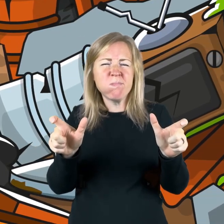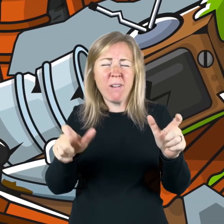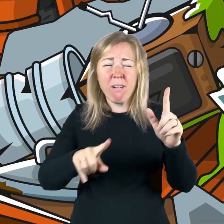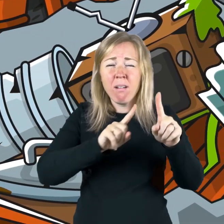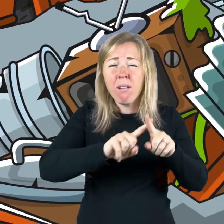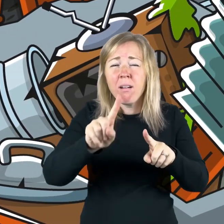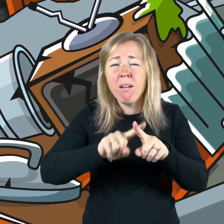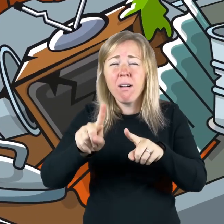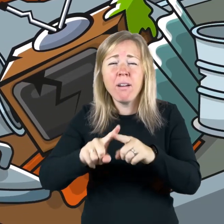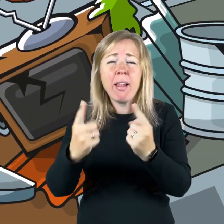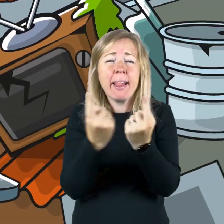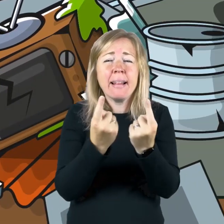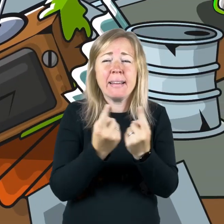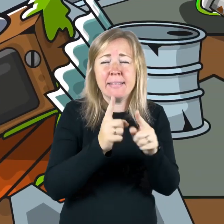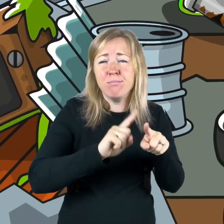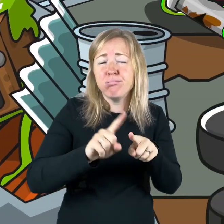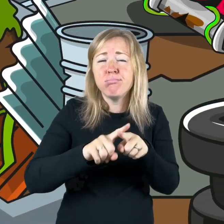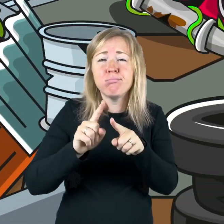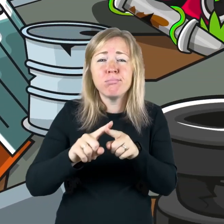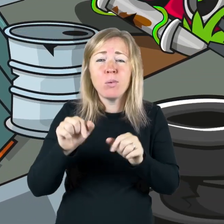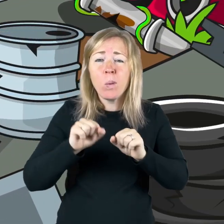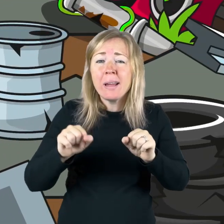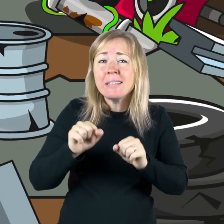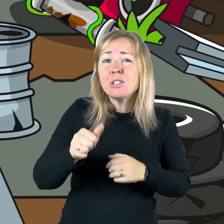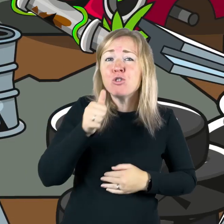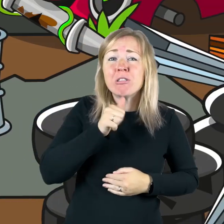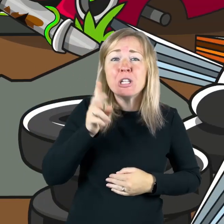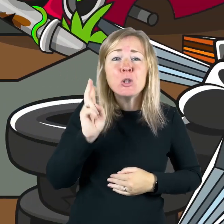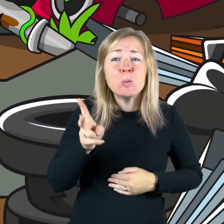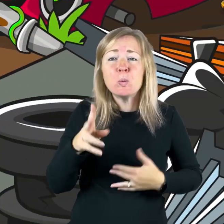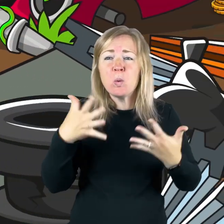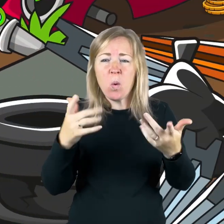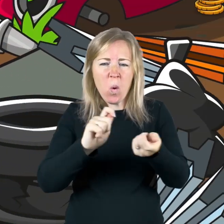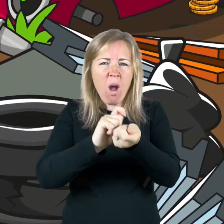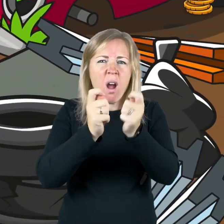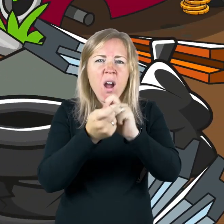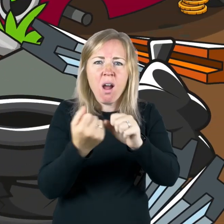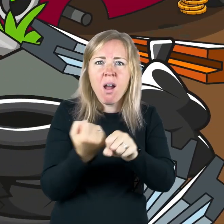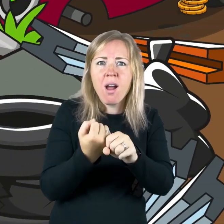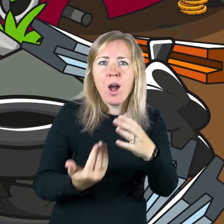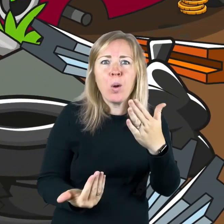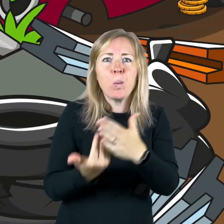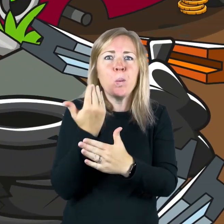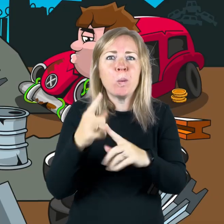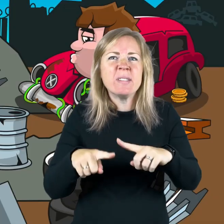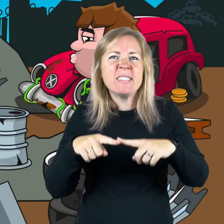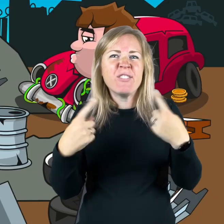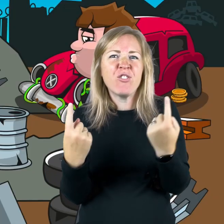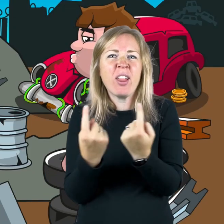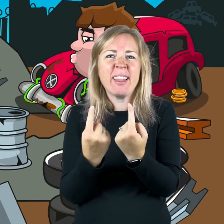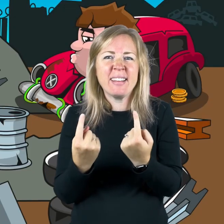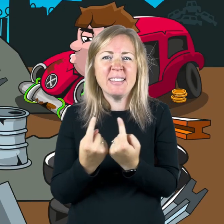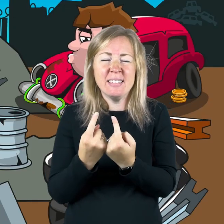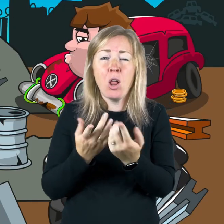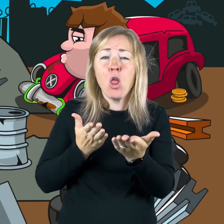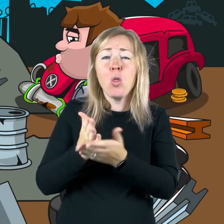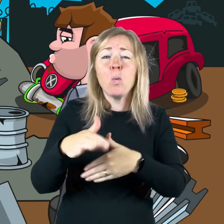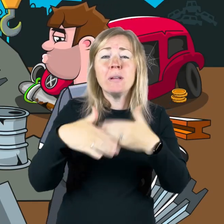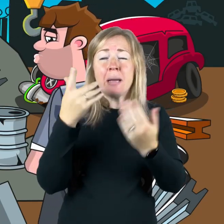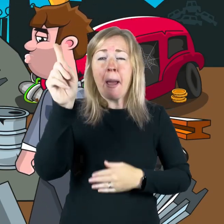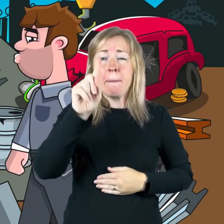of lots of different things waiting to be reused or made into something else. During the